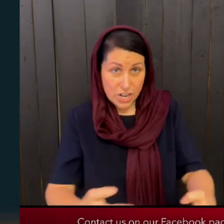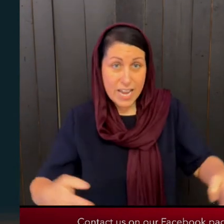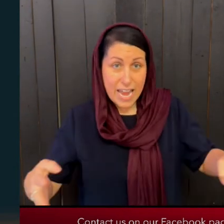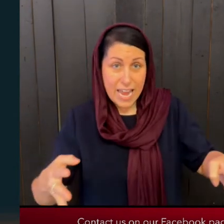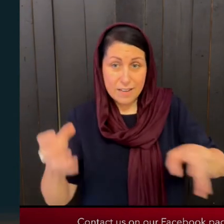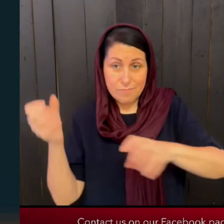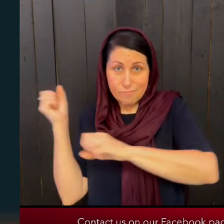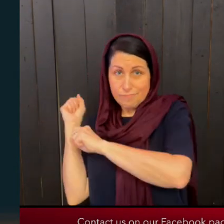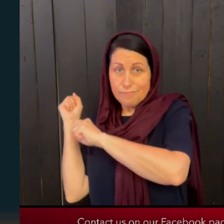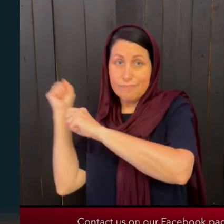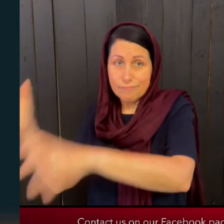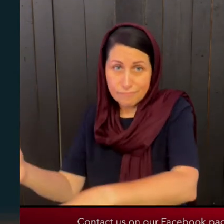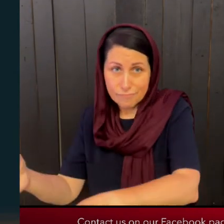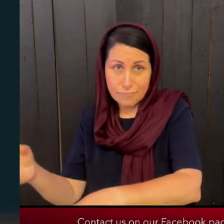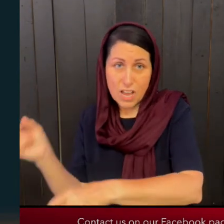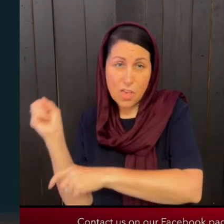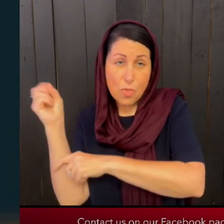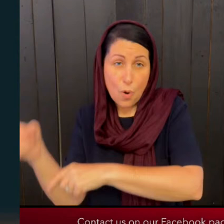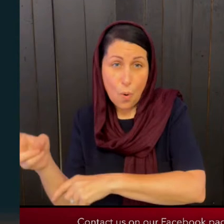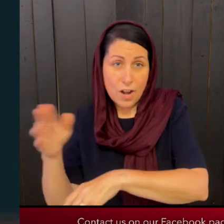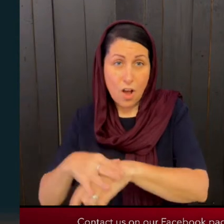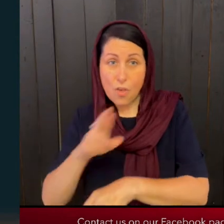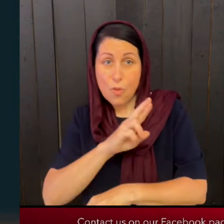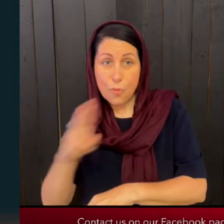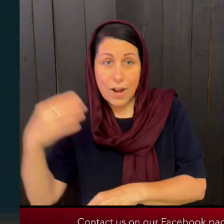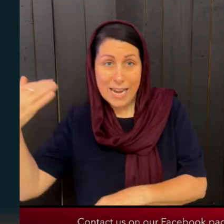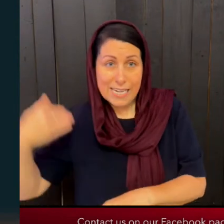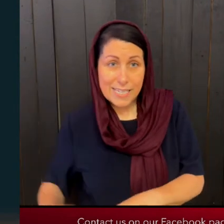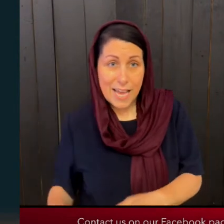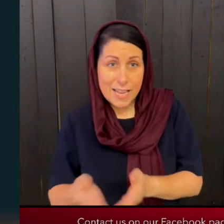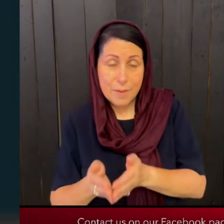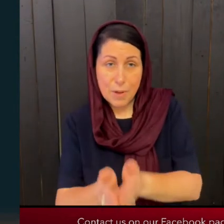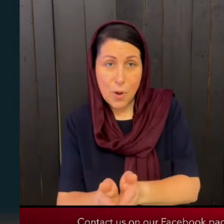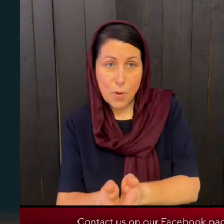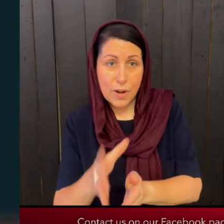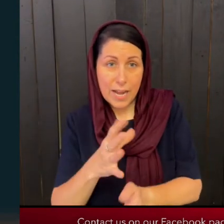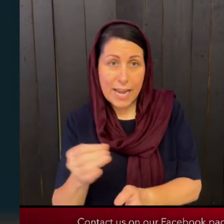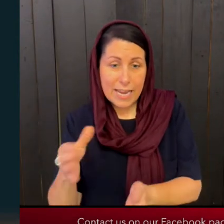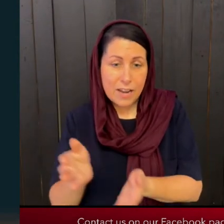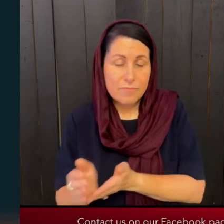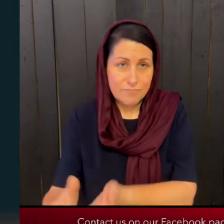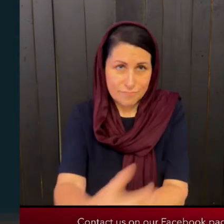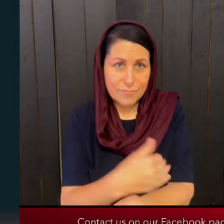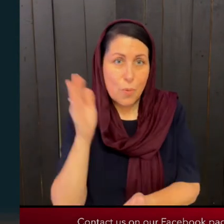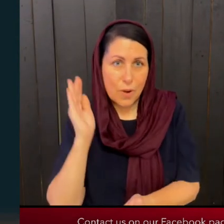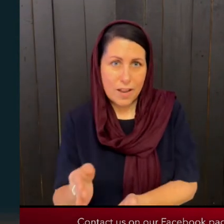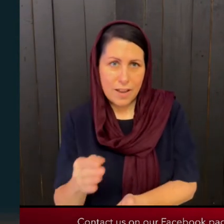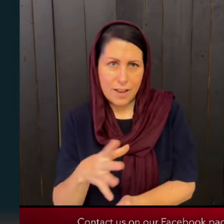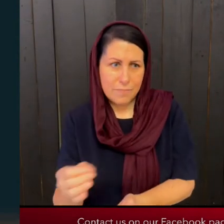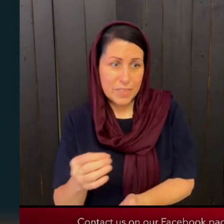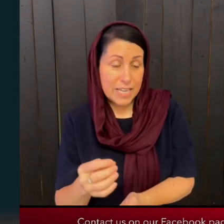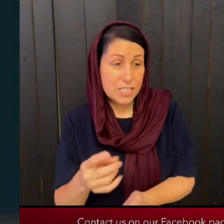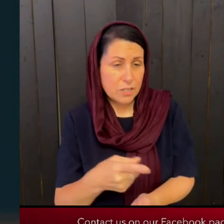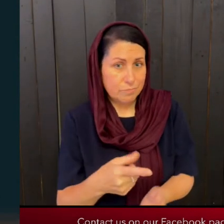catch." So they cast, and then they were not able to haul it in because of the great number of